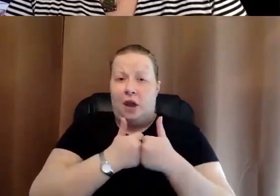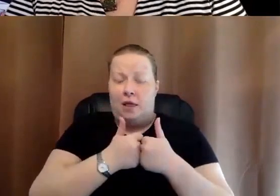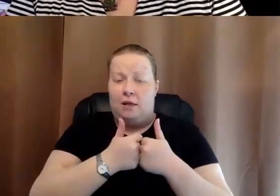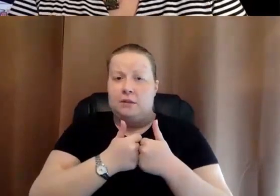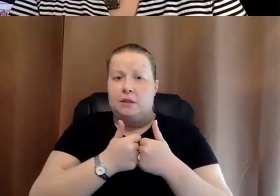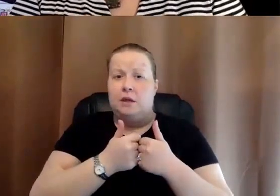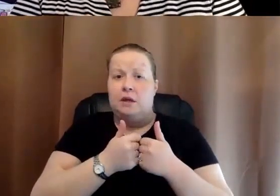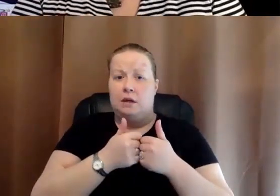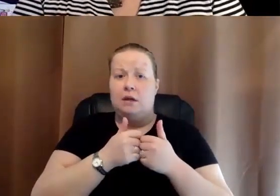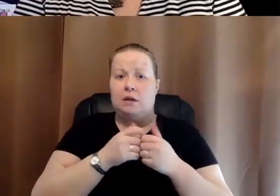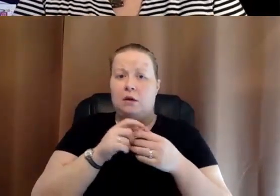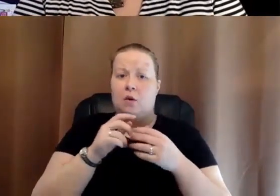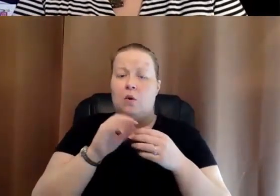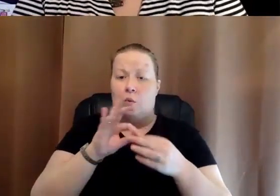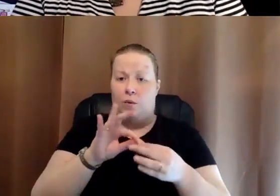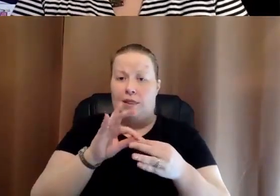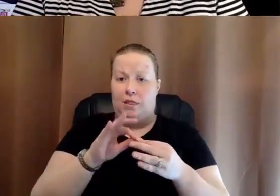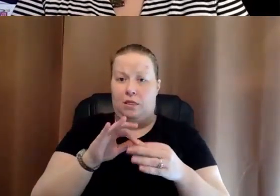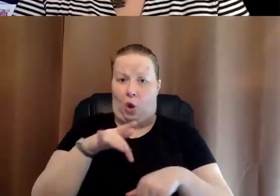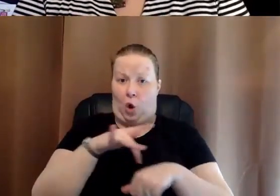the early grades is